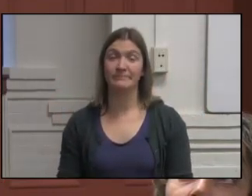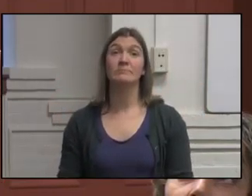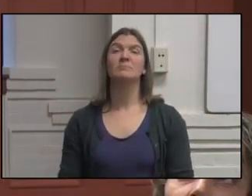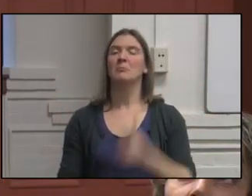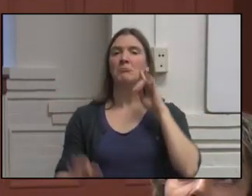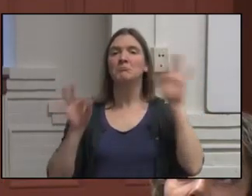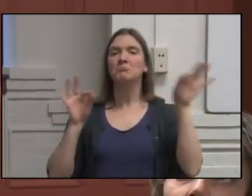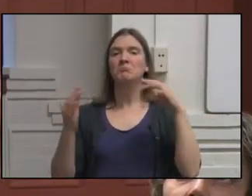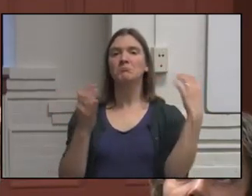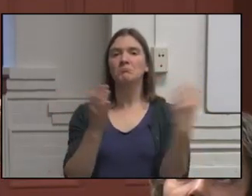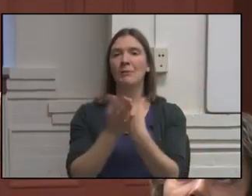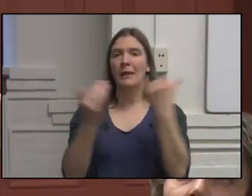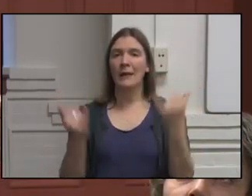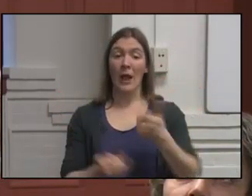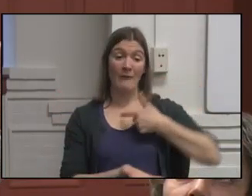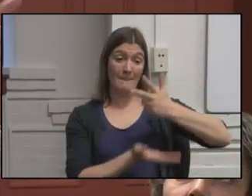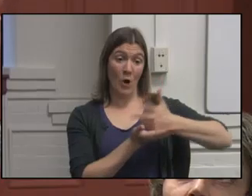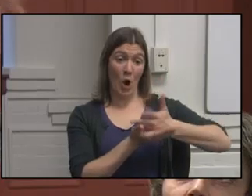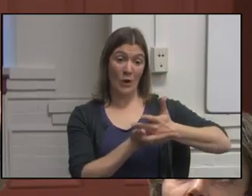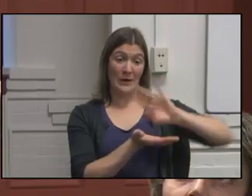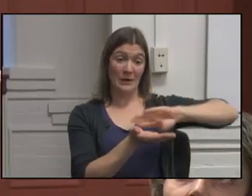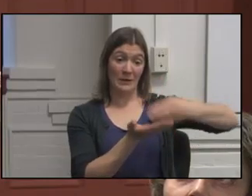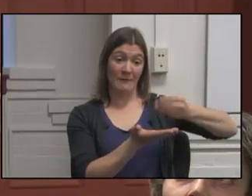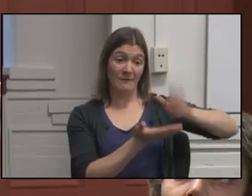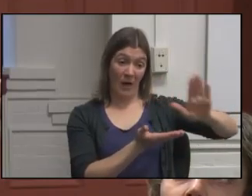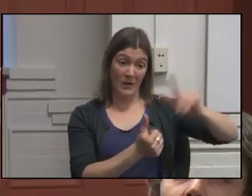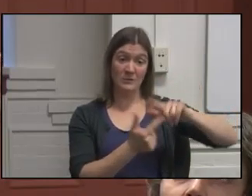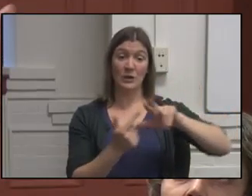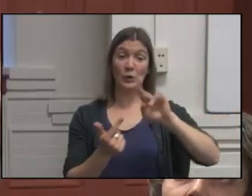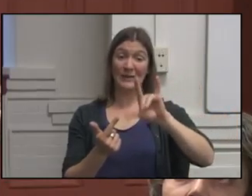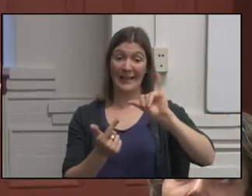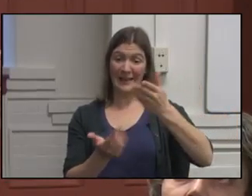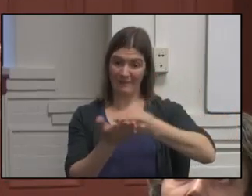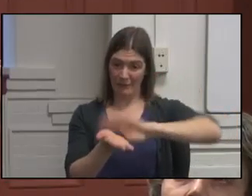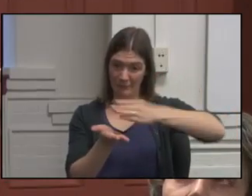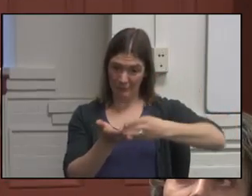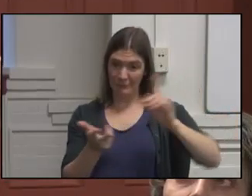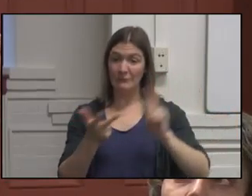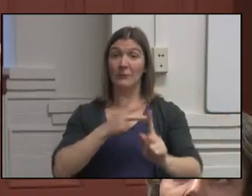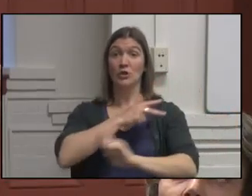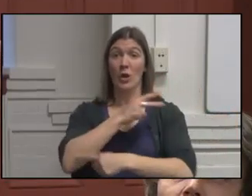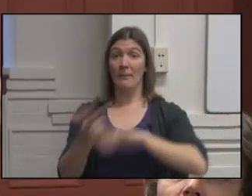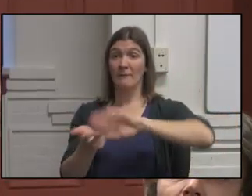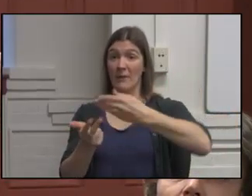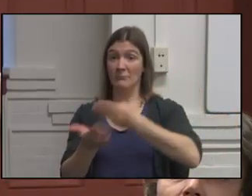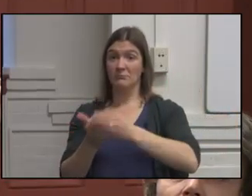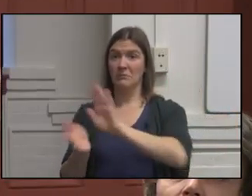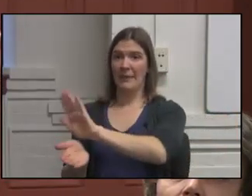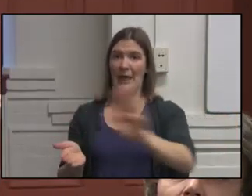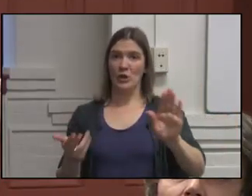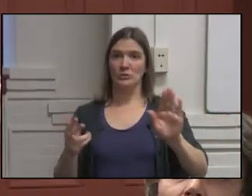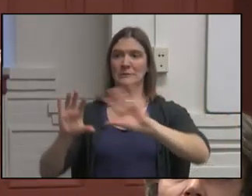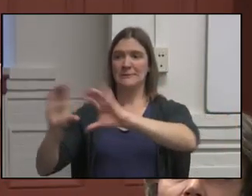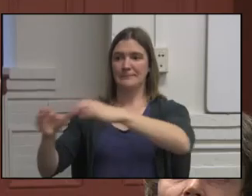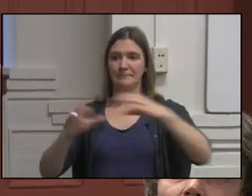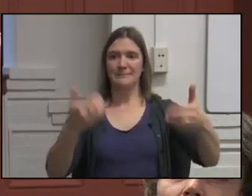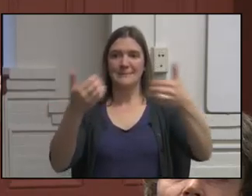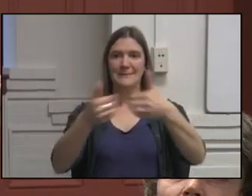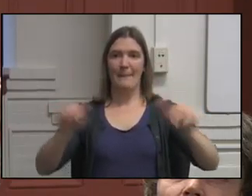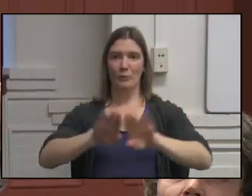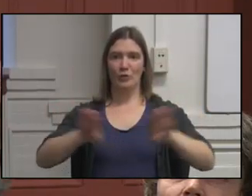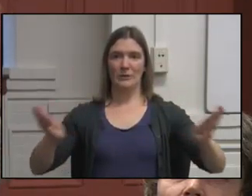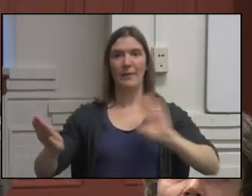the parking fund, the utilities fund, and I guess the solid waste fund are all to some extent independent of